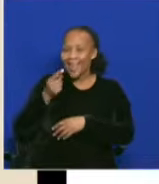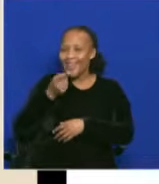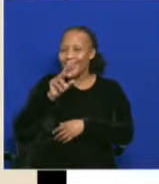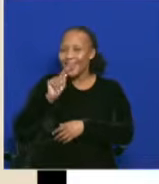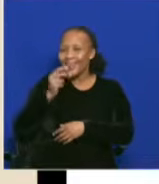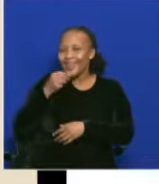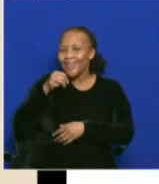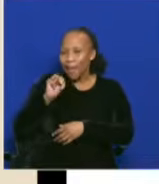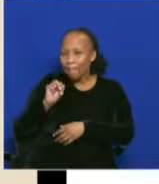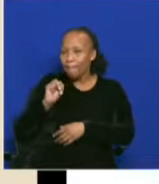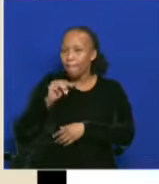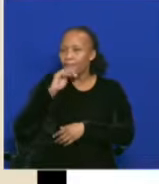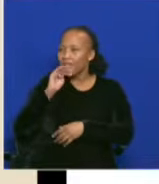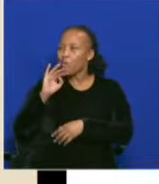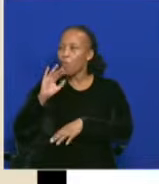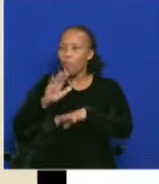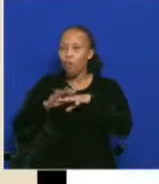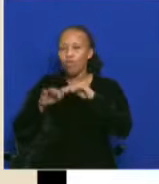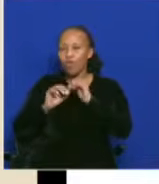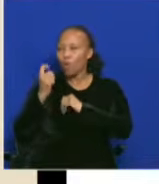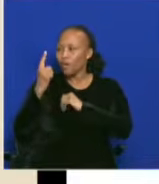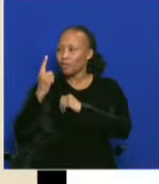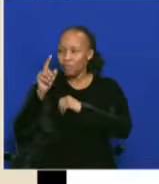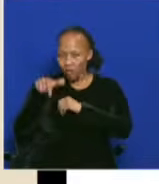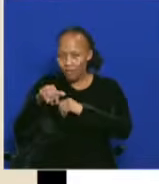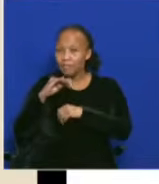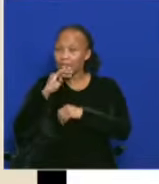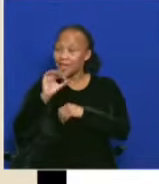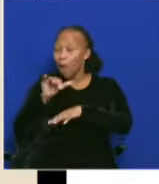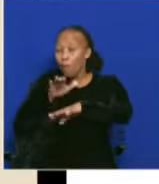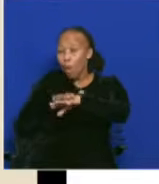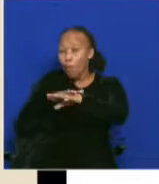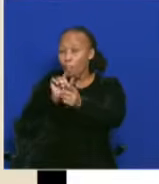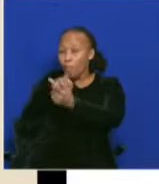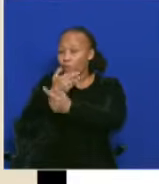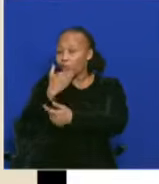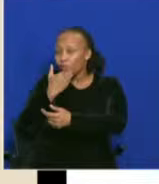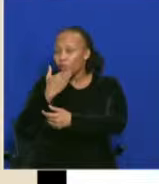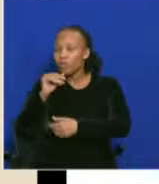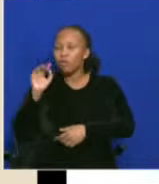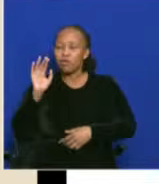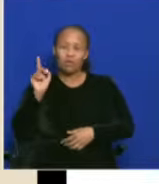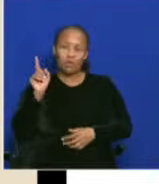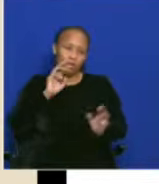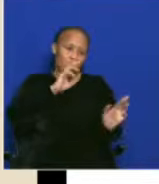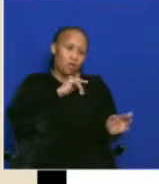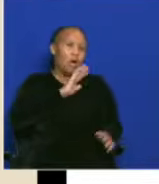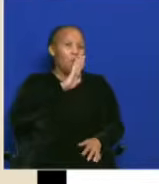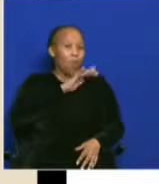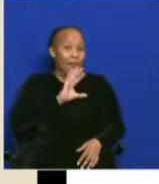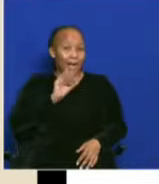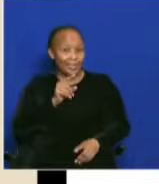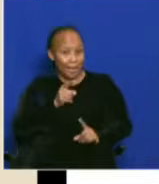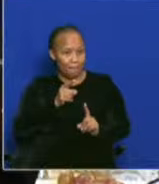will ask him. And then it continues from there, and this is important.